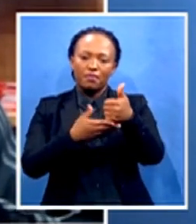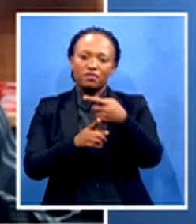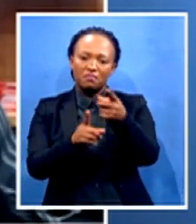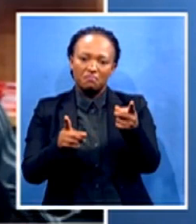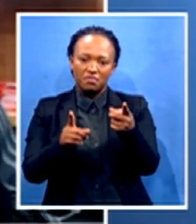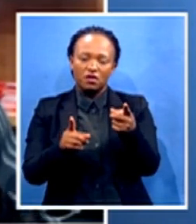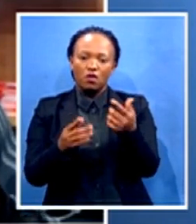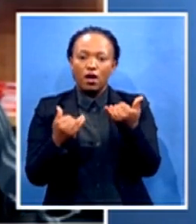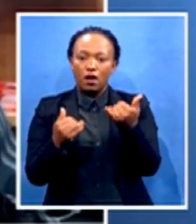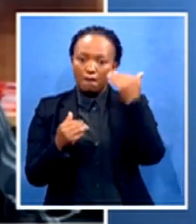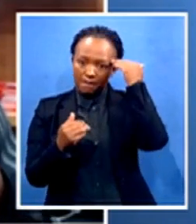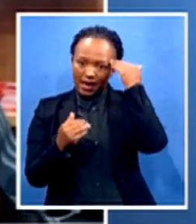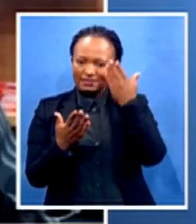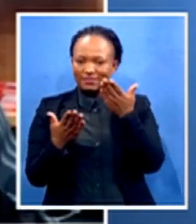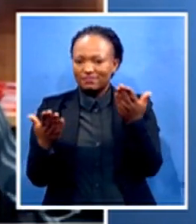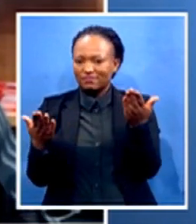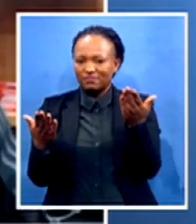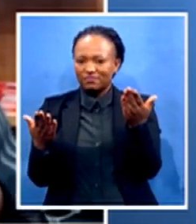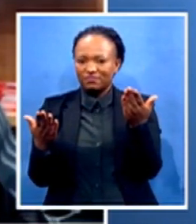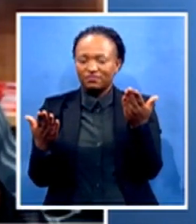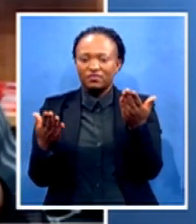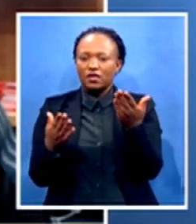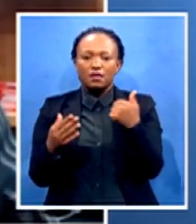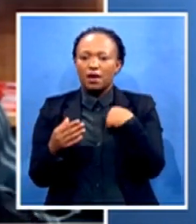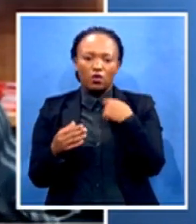don't think the government is ready now for everybody to be given the